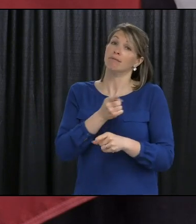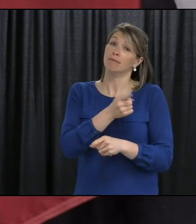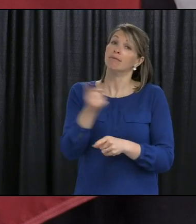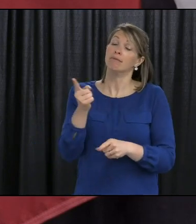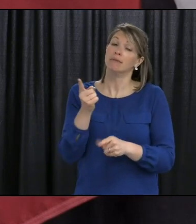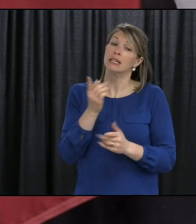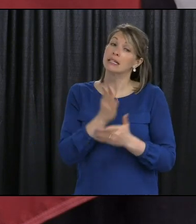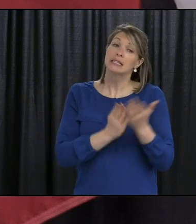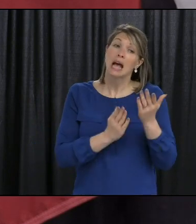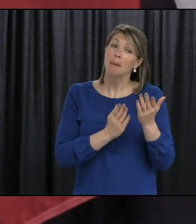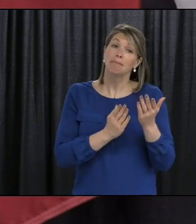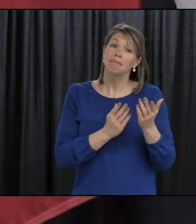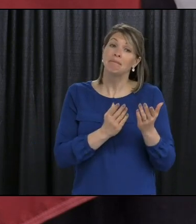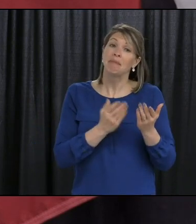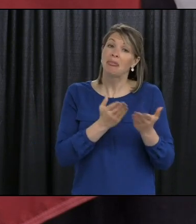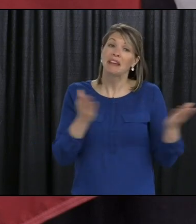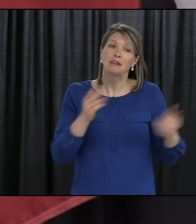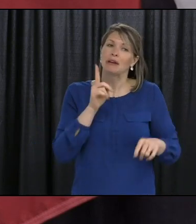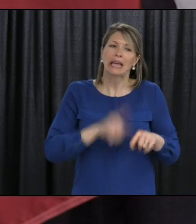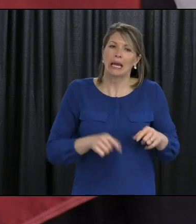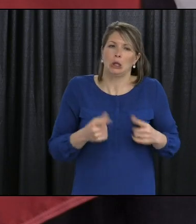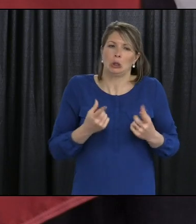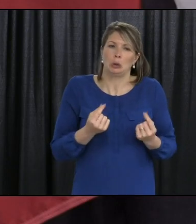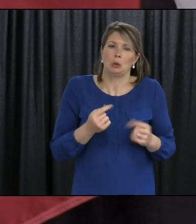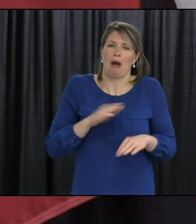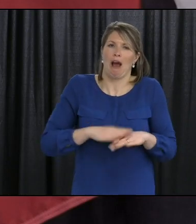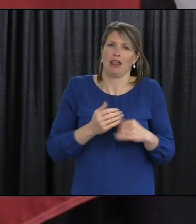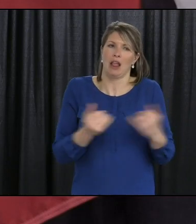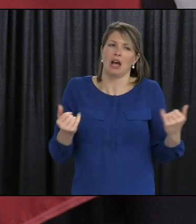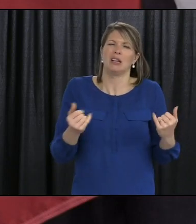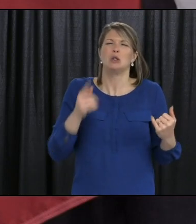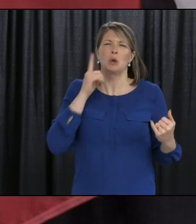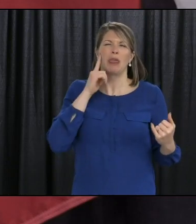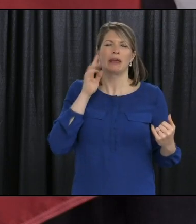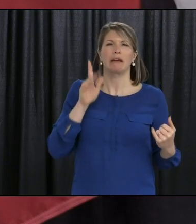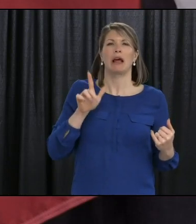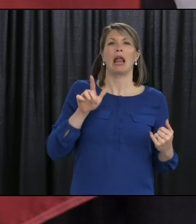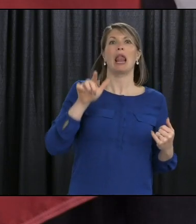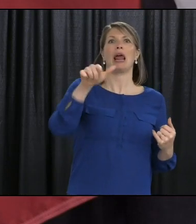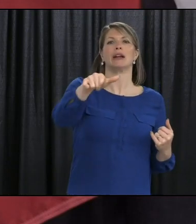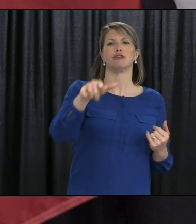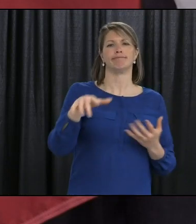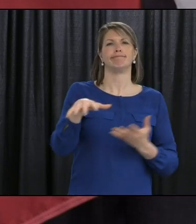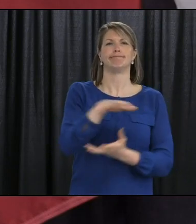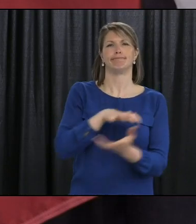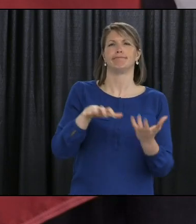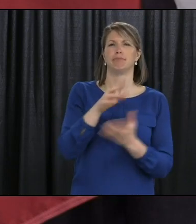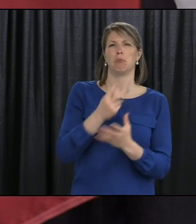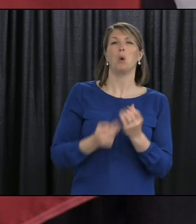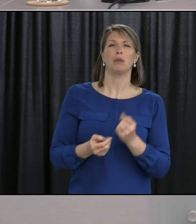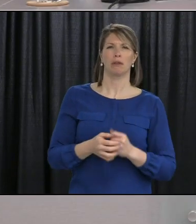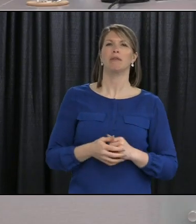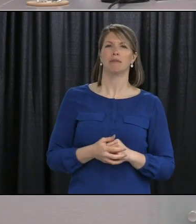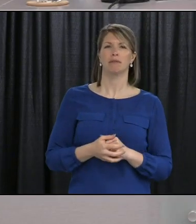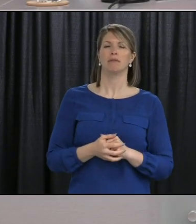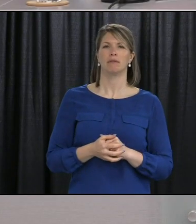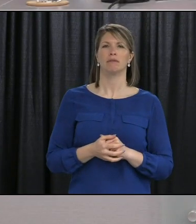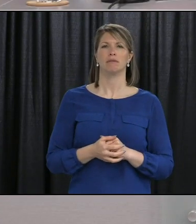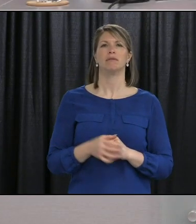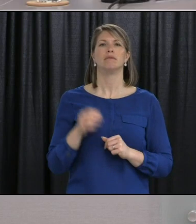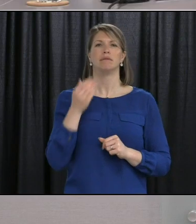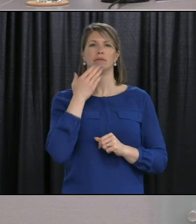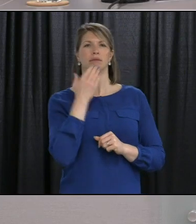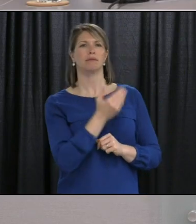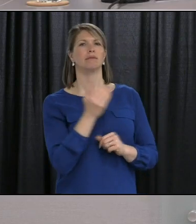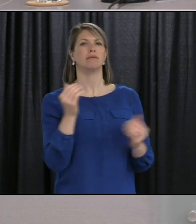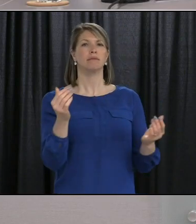delivered online, and many things can. So you'll probably see some kind of hybrid in the future. Thank you. The next